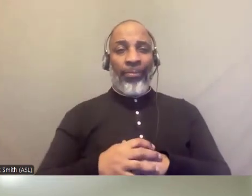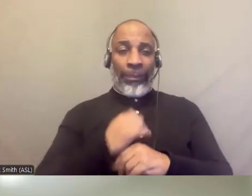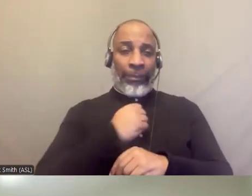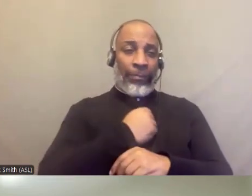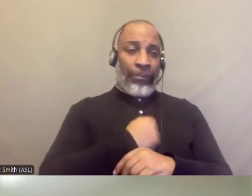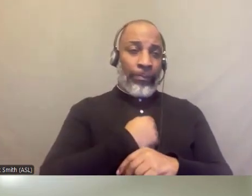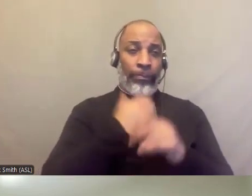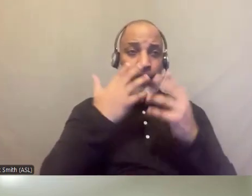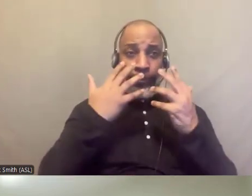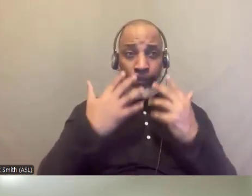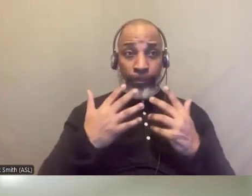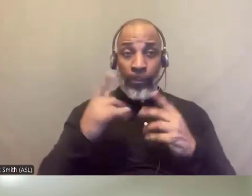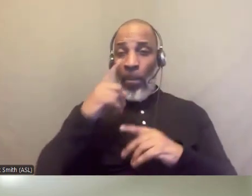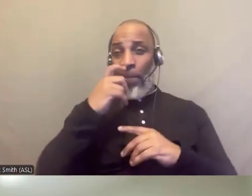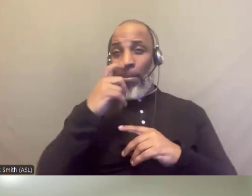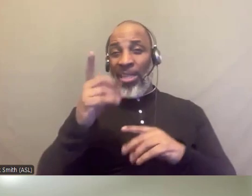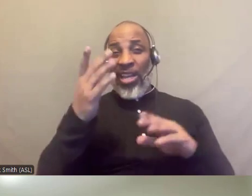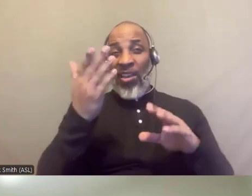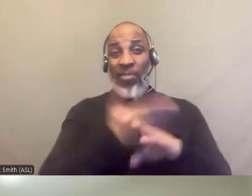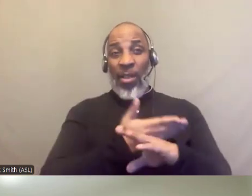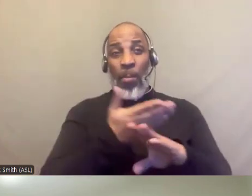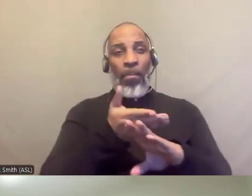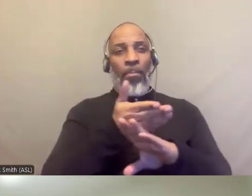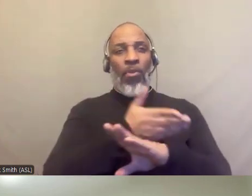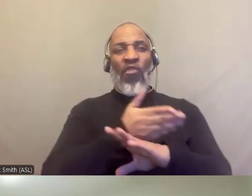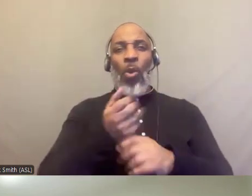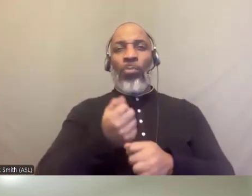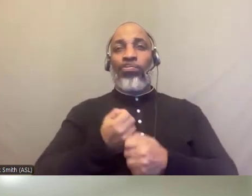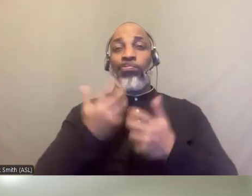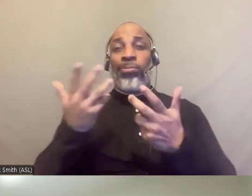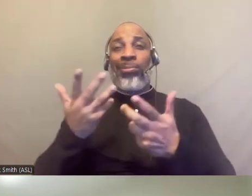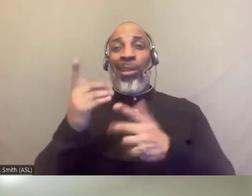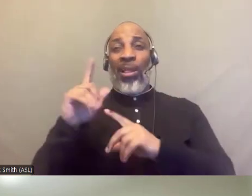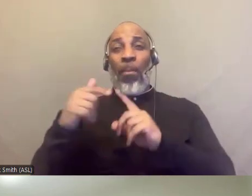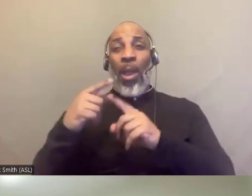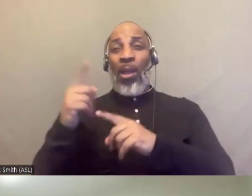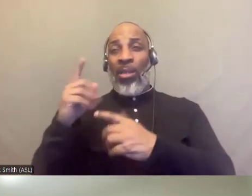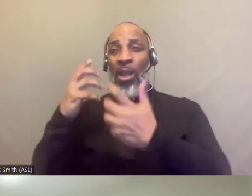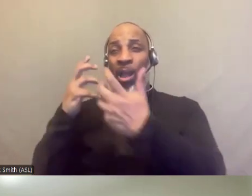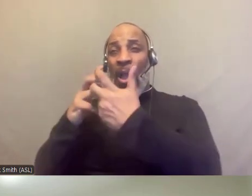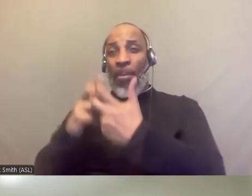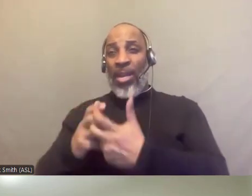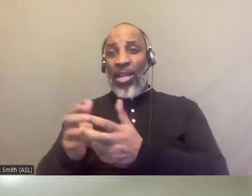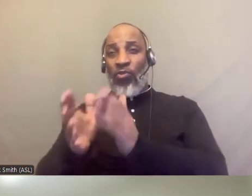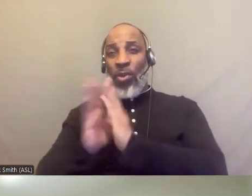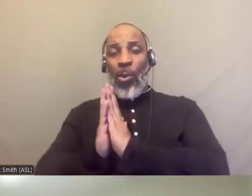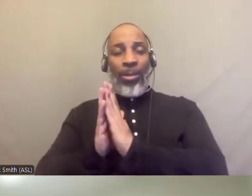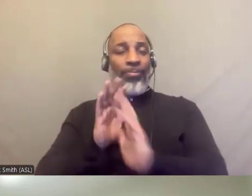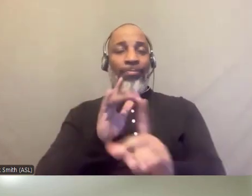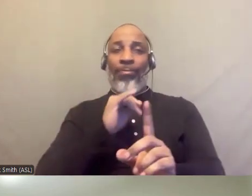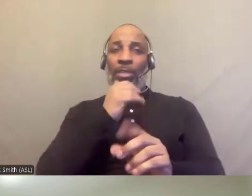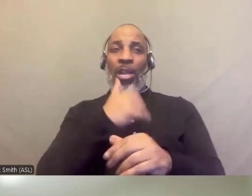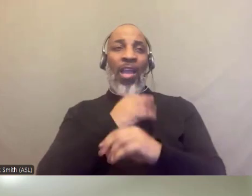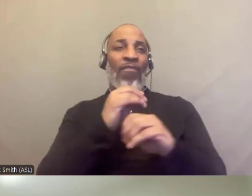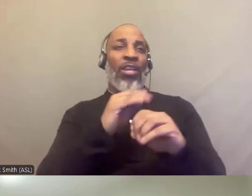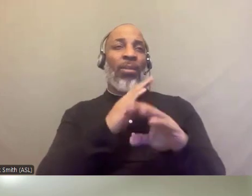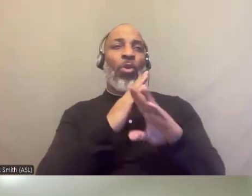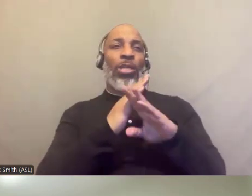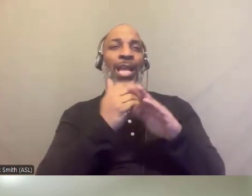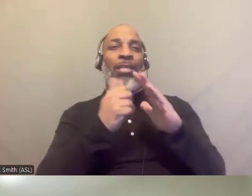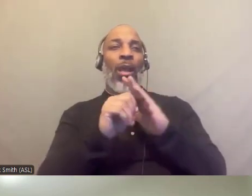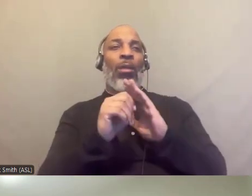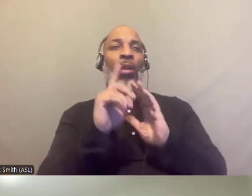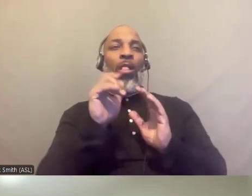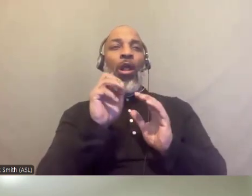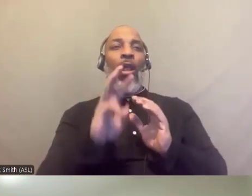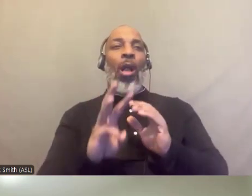unfortunately, because she got terminated prior to making the reasonable accommodation request, she doesn't have any protections under the law.